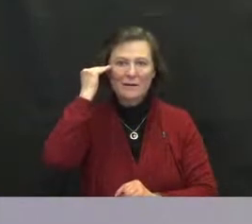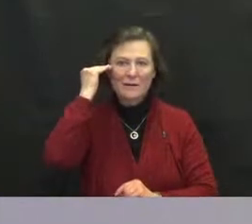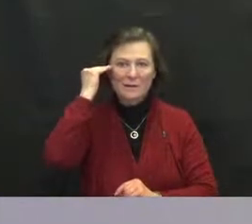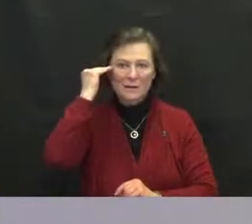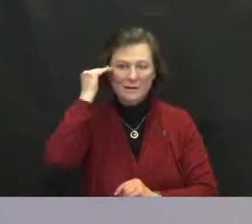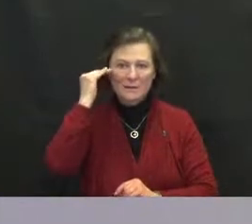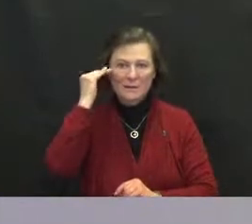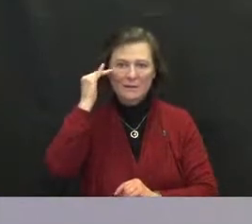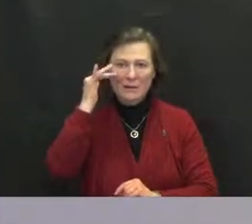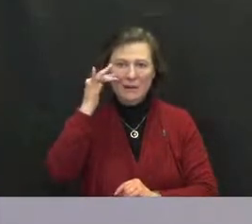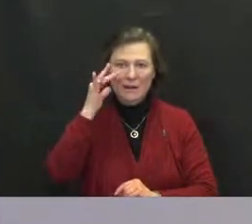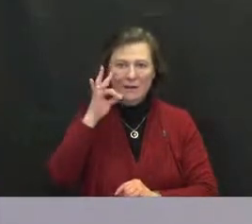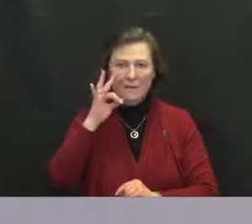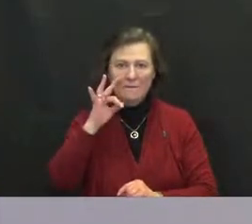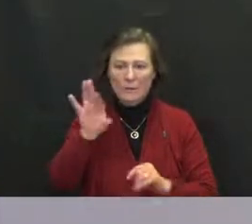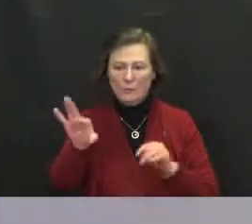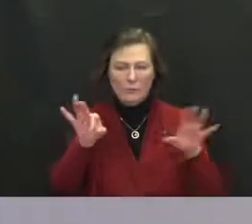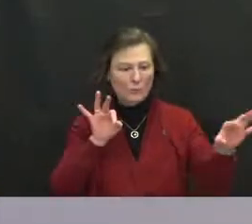of the choices we have.